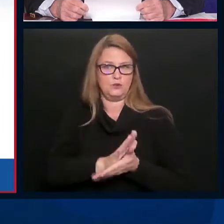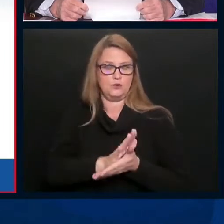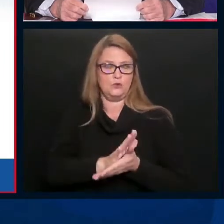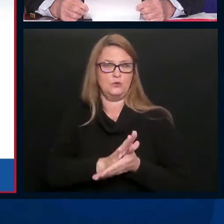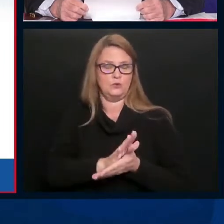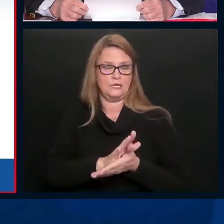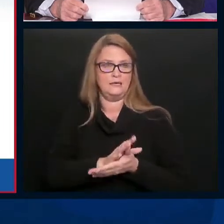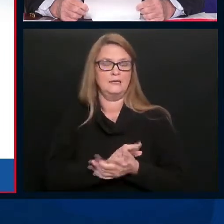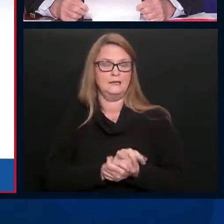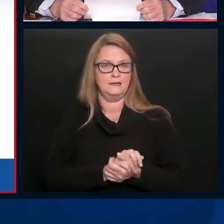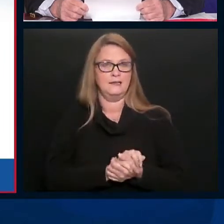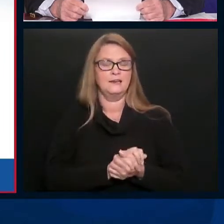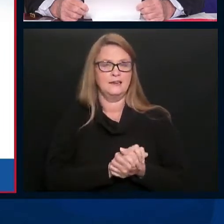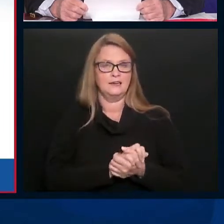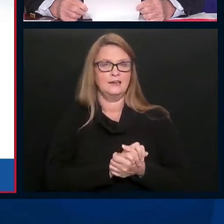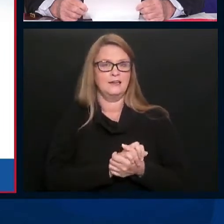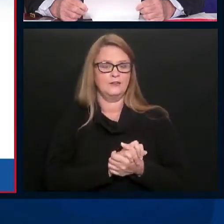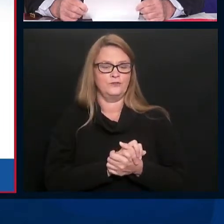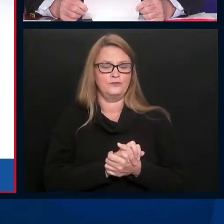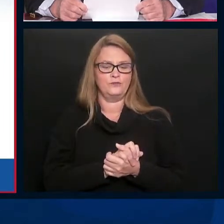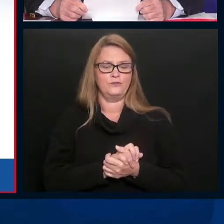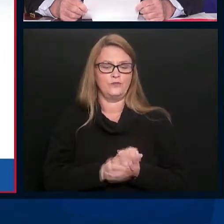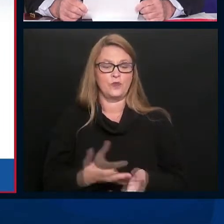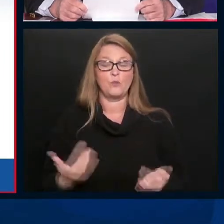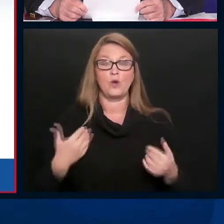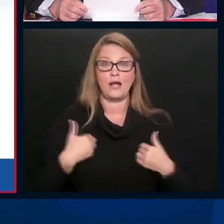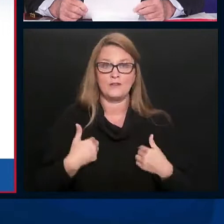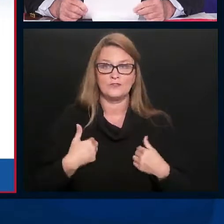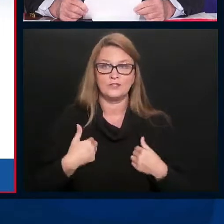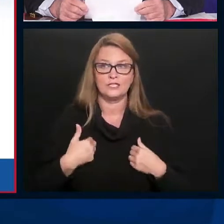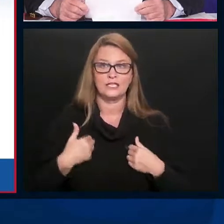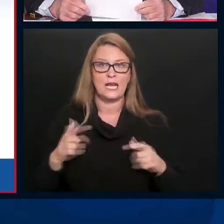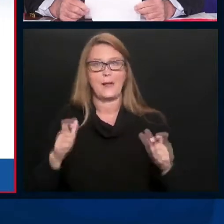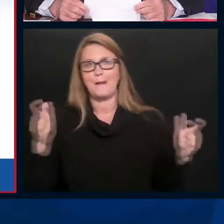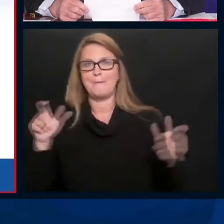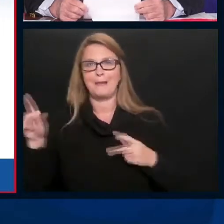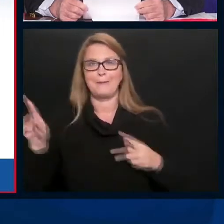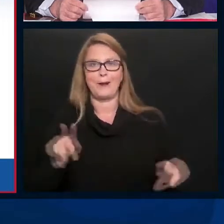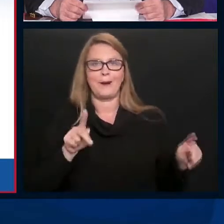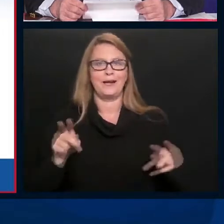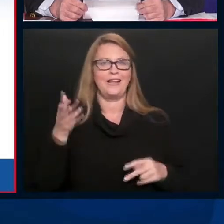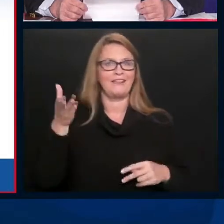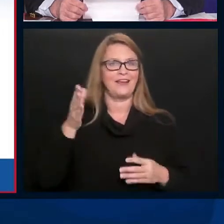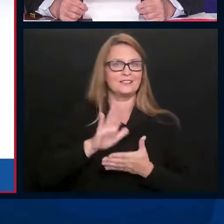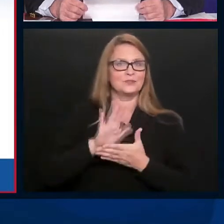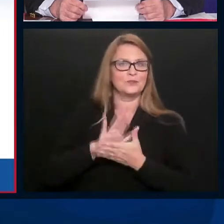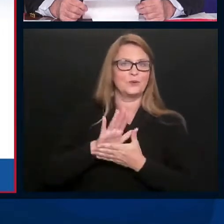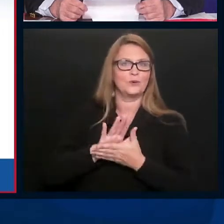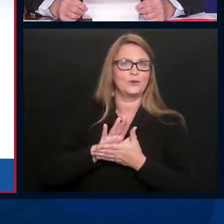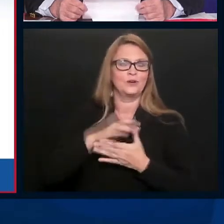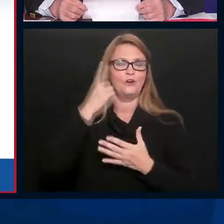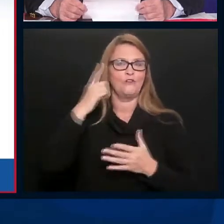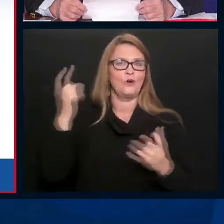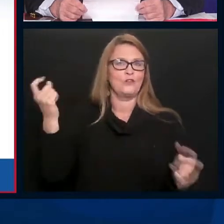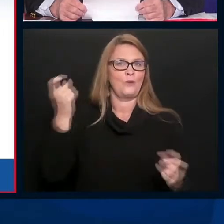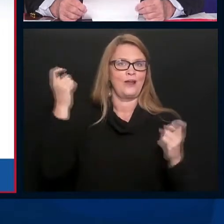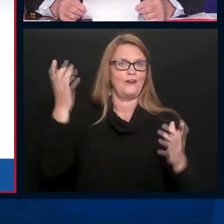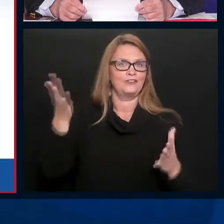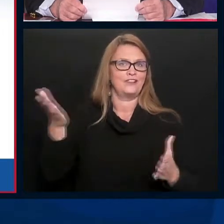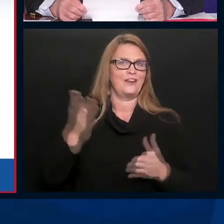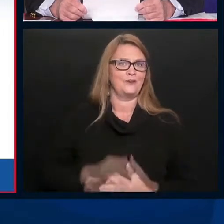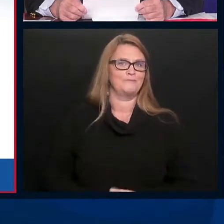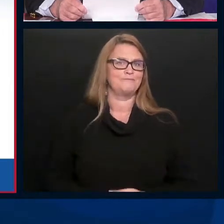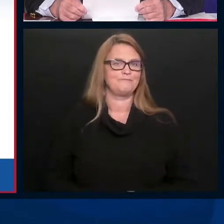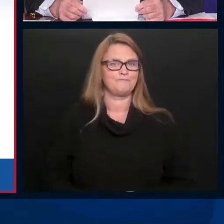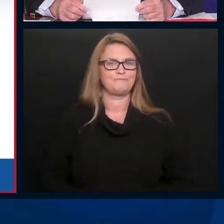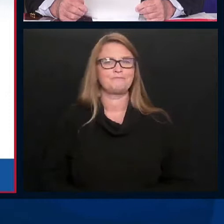to, and we'll have a big party there to school and everything for the winners and everything. We've given